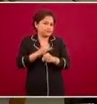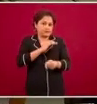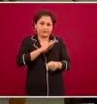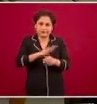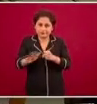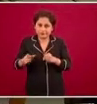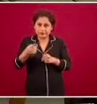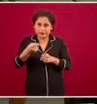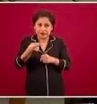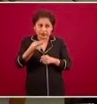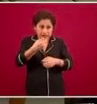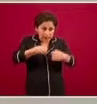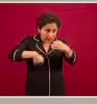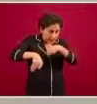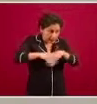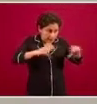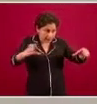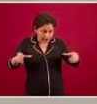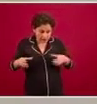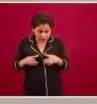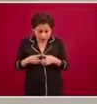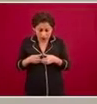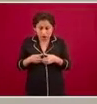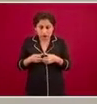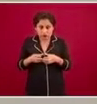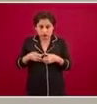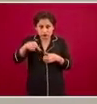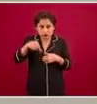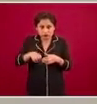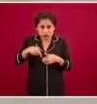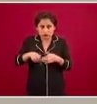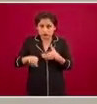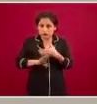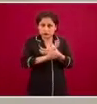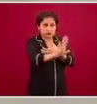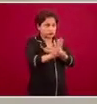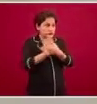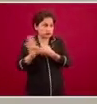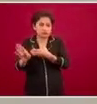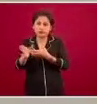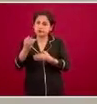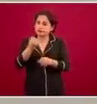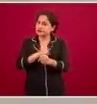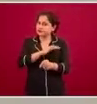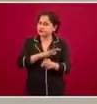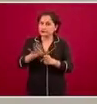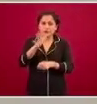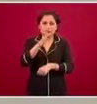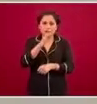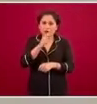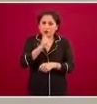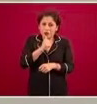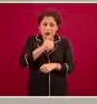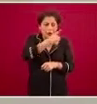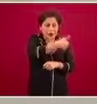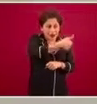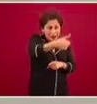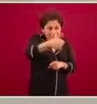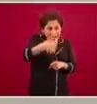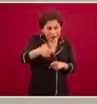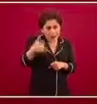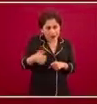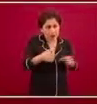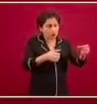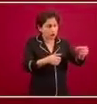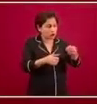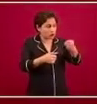that the day would come in which we have so many cases that it's pointless to try to directly